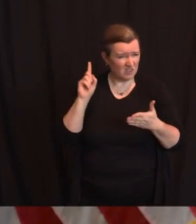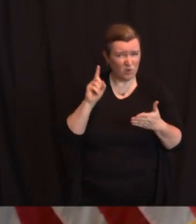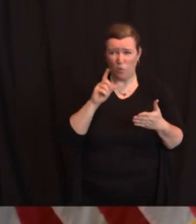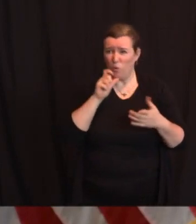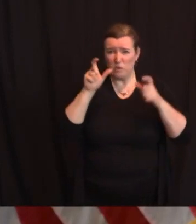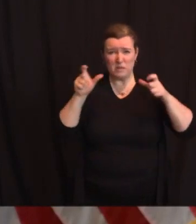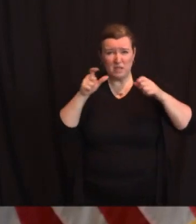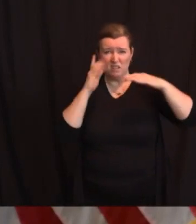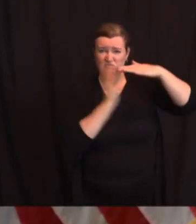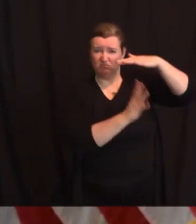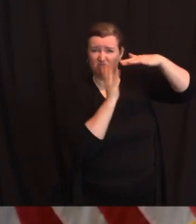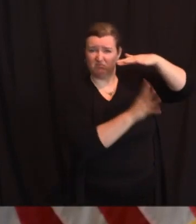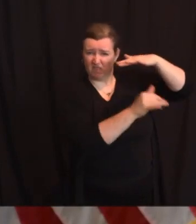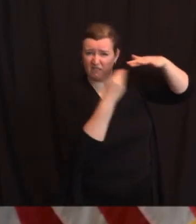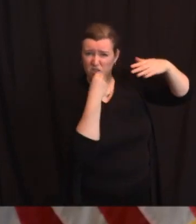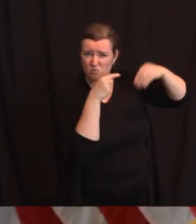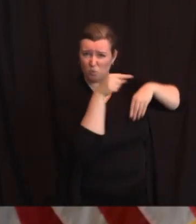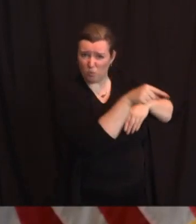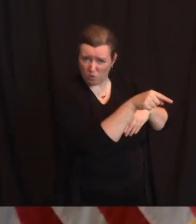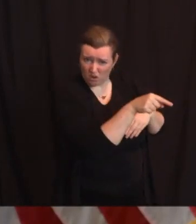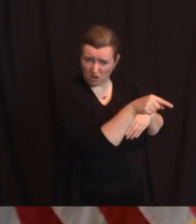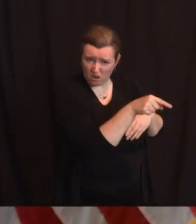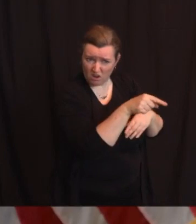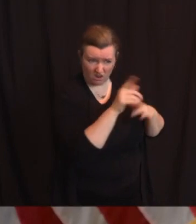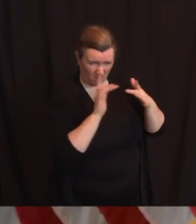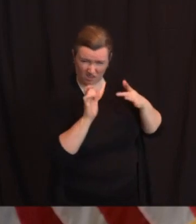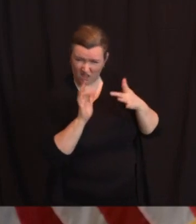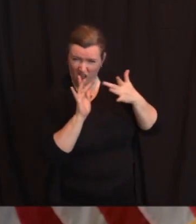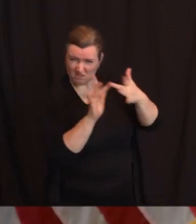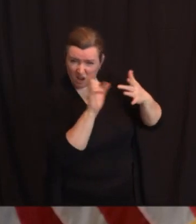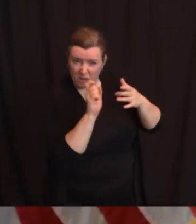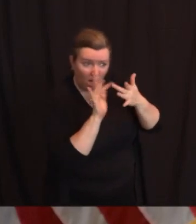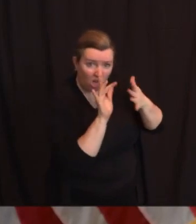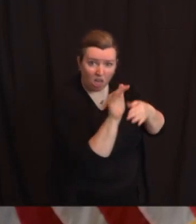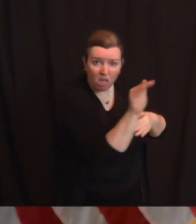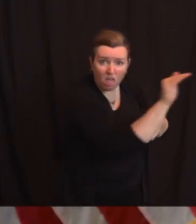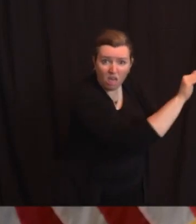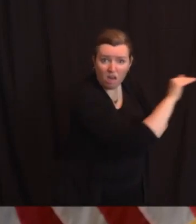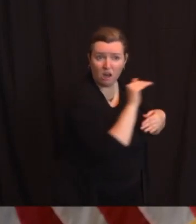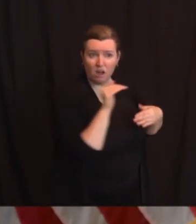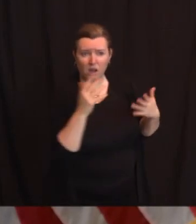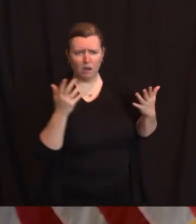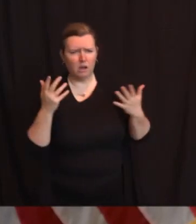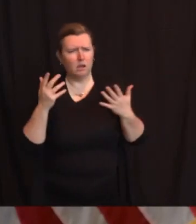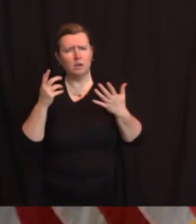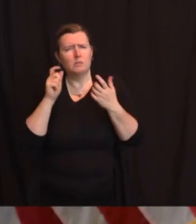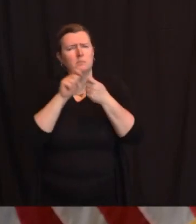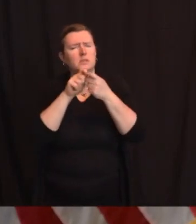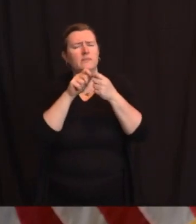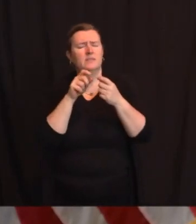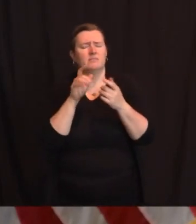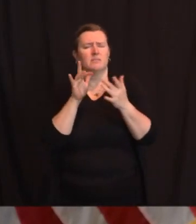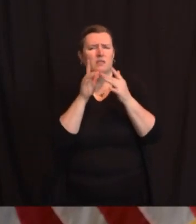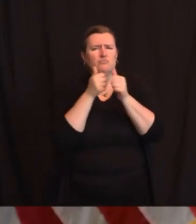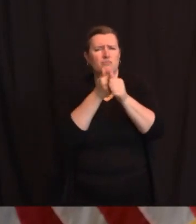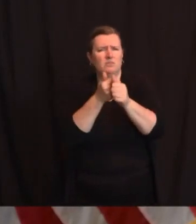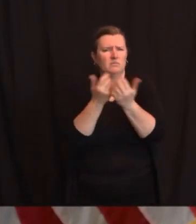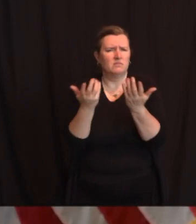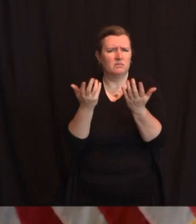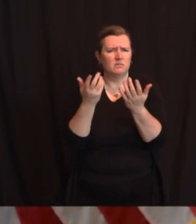times? Do you have a definition of what contact tracing will be based on? In other words, is